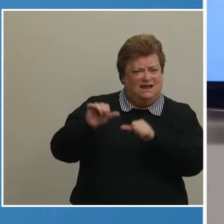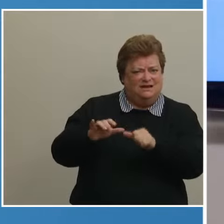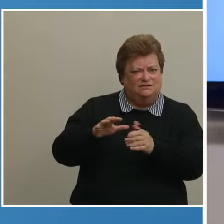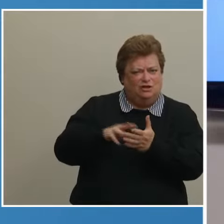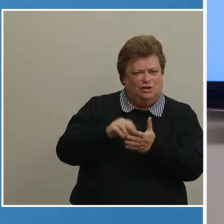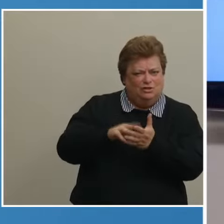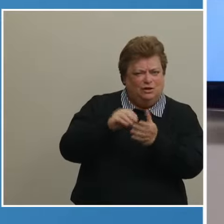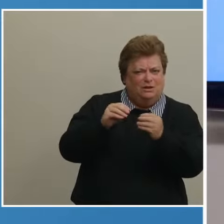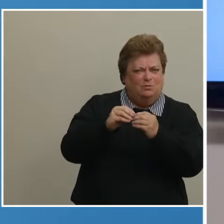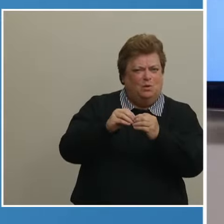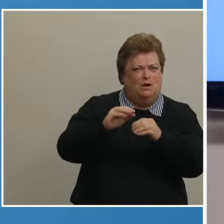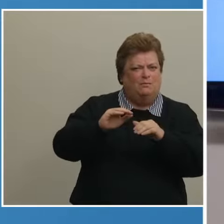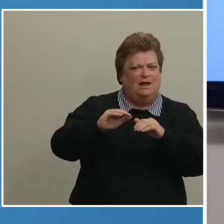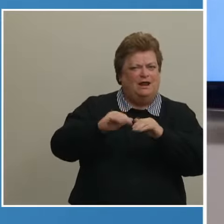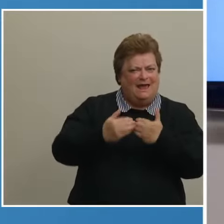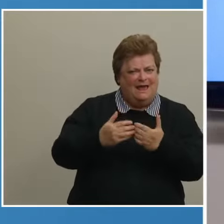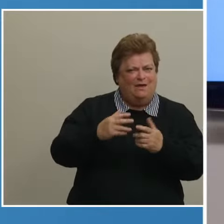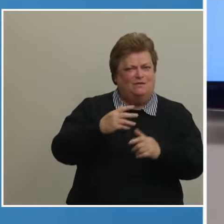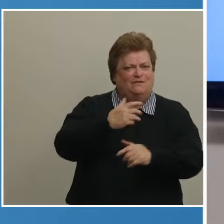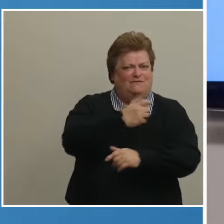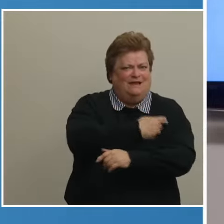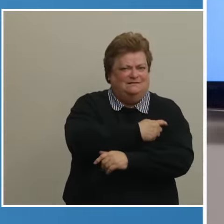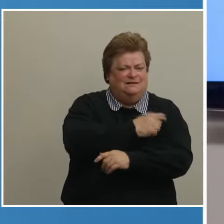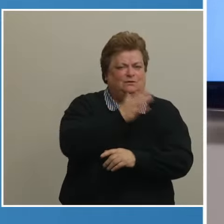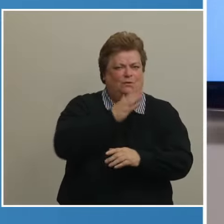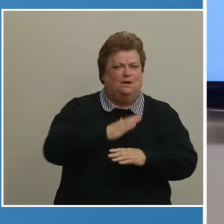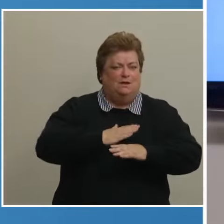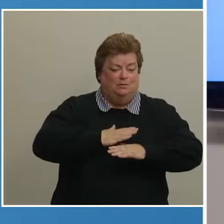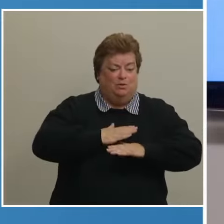more about how the vaccines